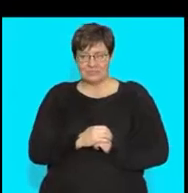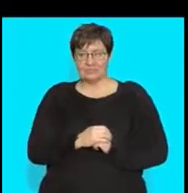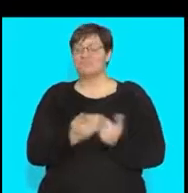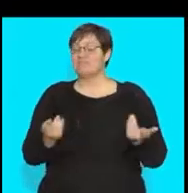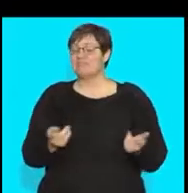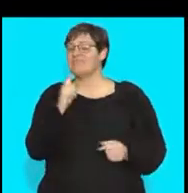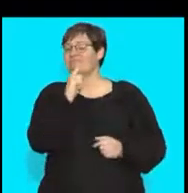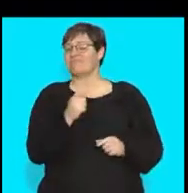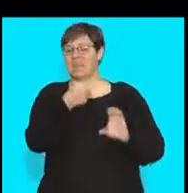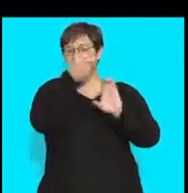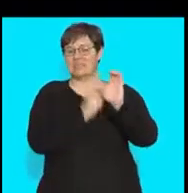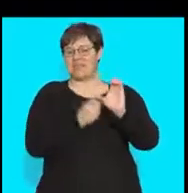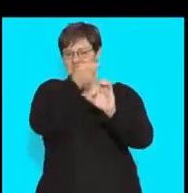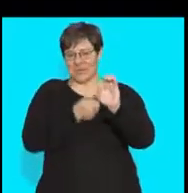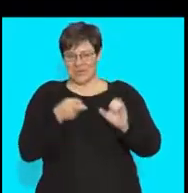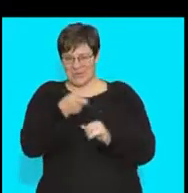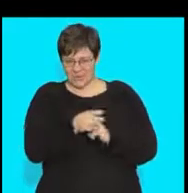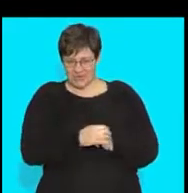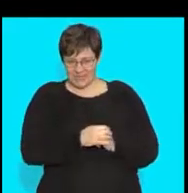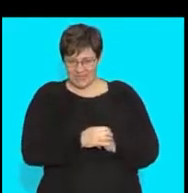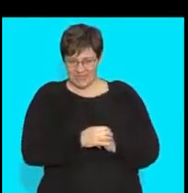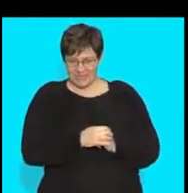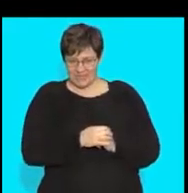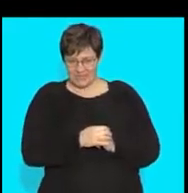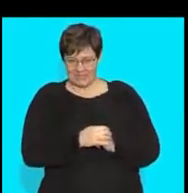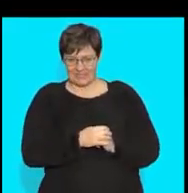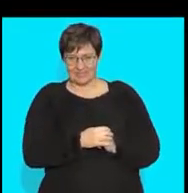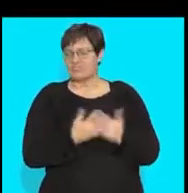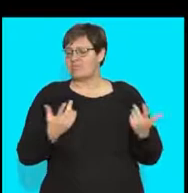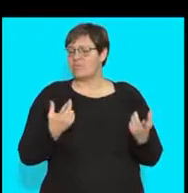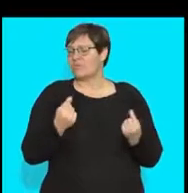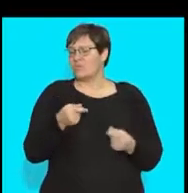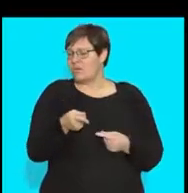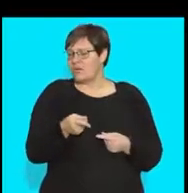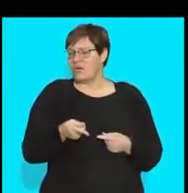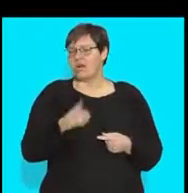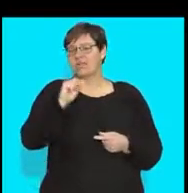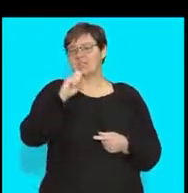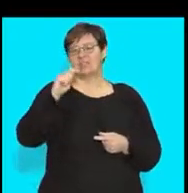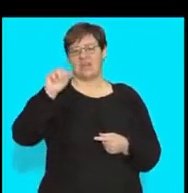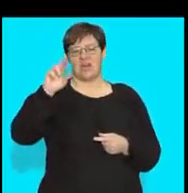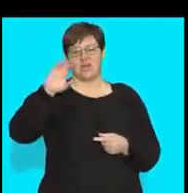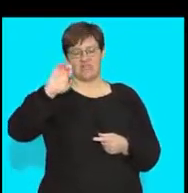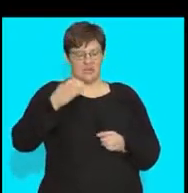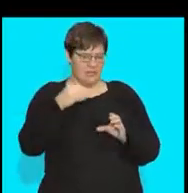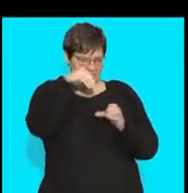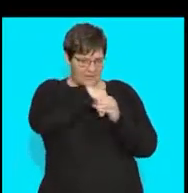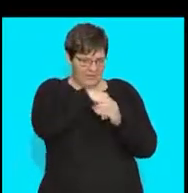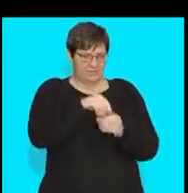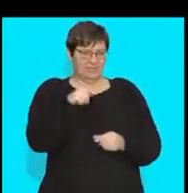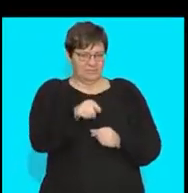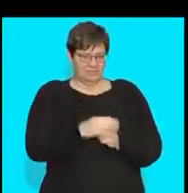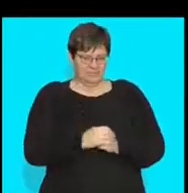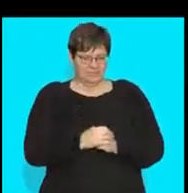starch. Hello, guys. There's your potato chips, right? What is it? All the starch that's contained